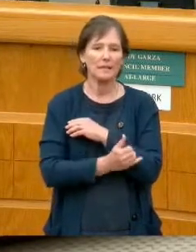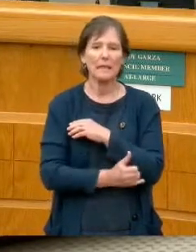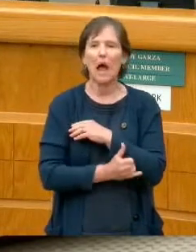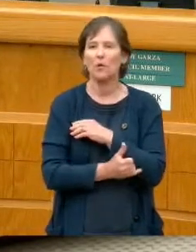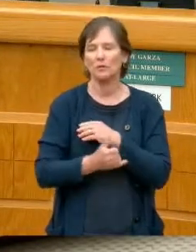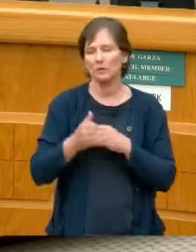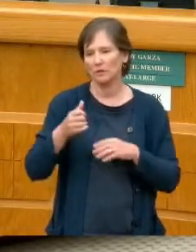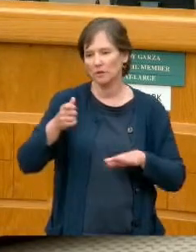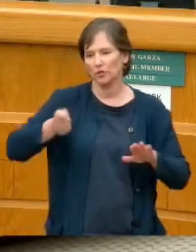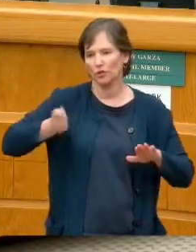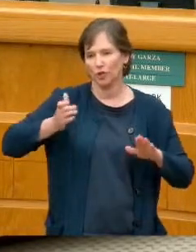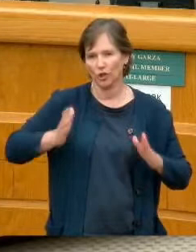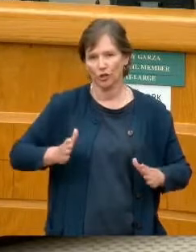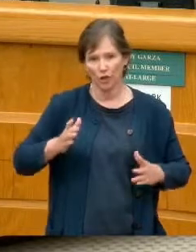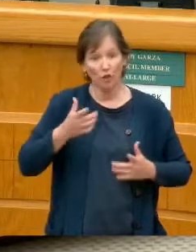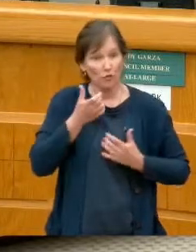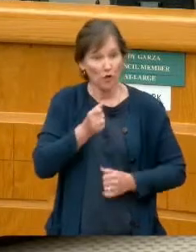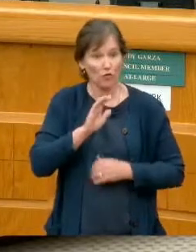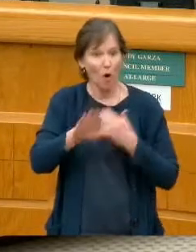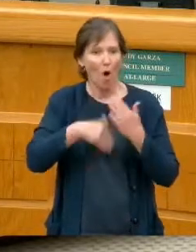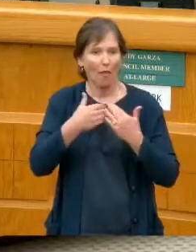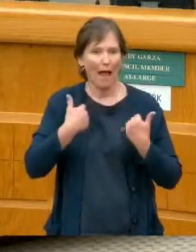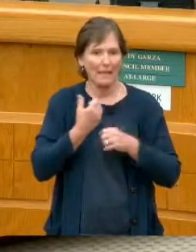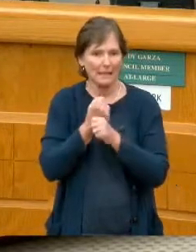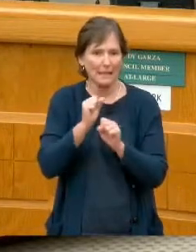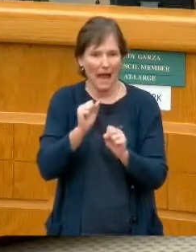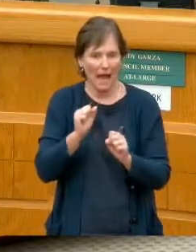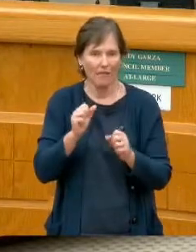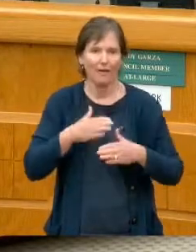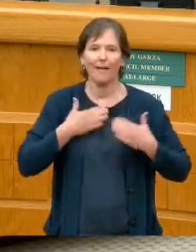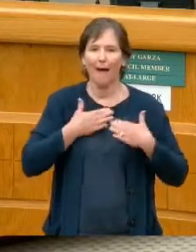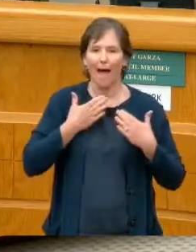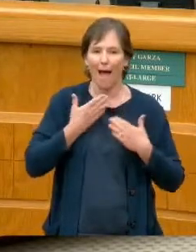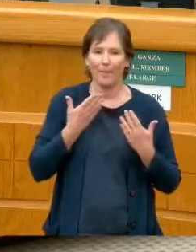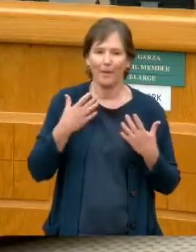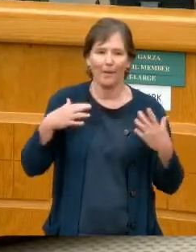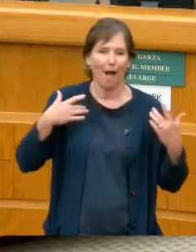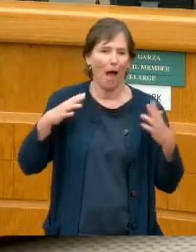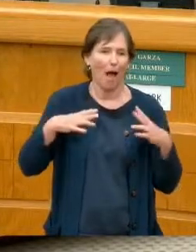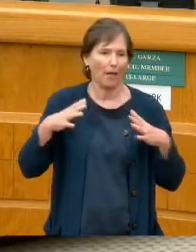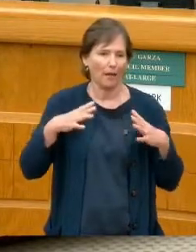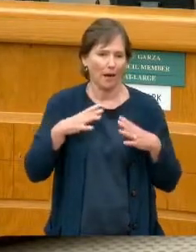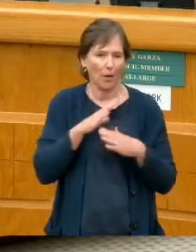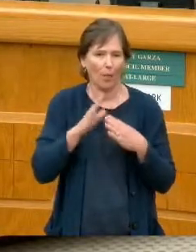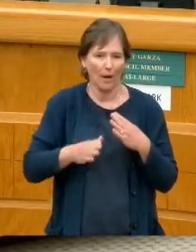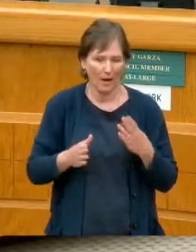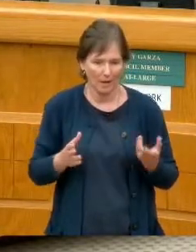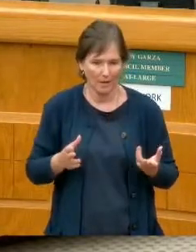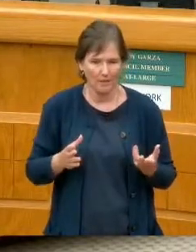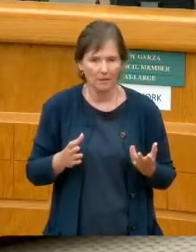weekend. And before we get into our COVID updates and information, I wanted to just spend a few minutes to discuss Bob Hall